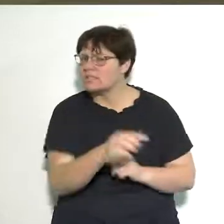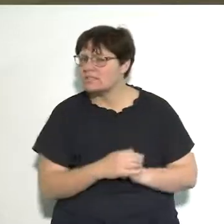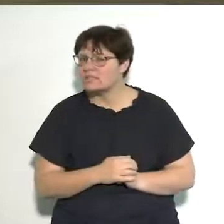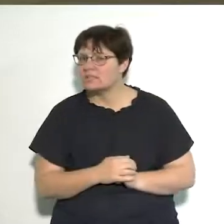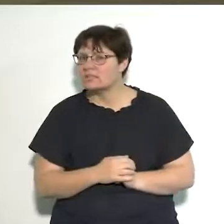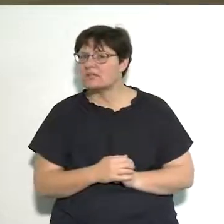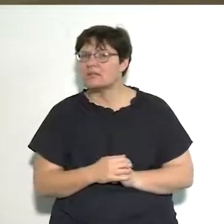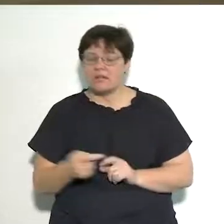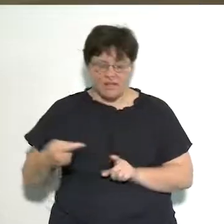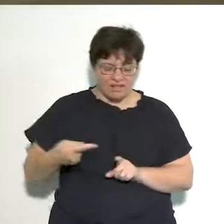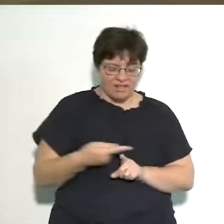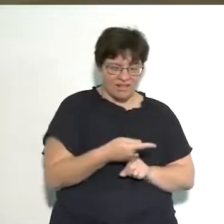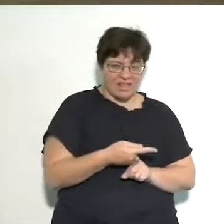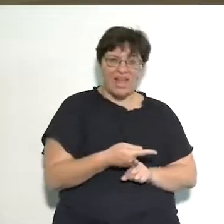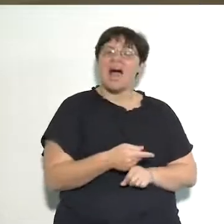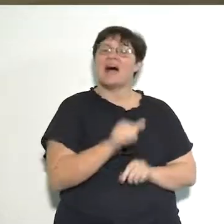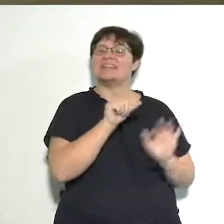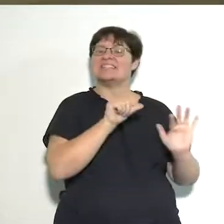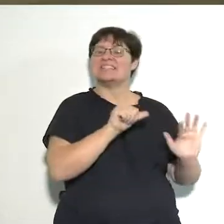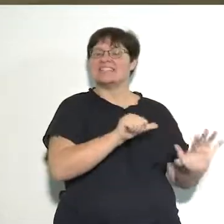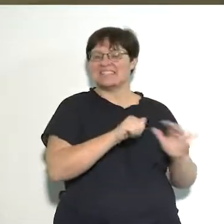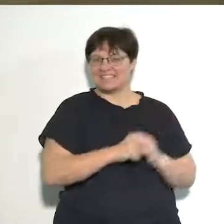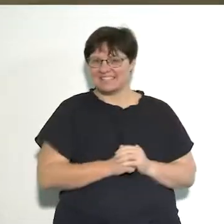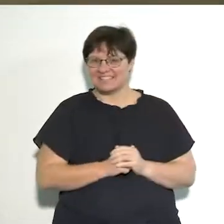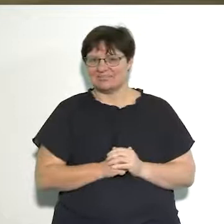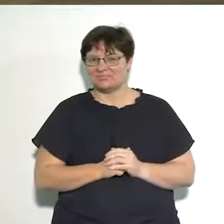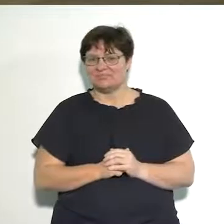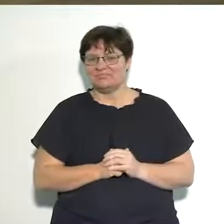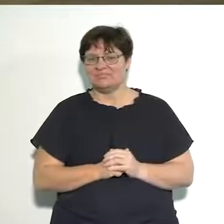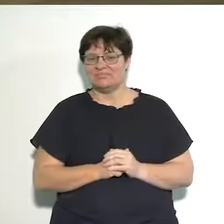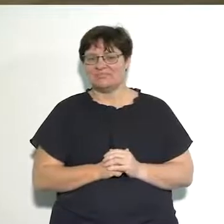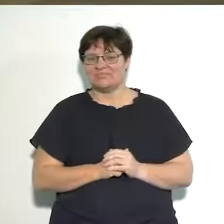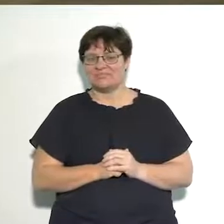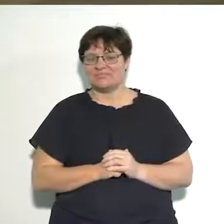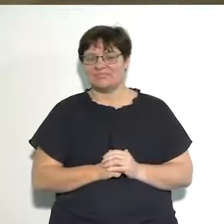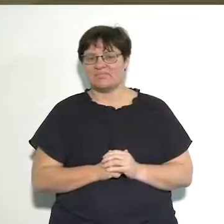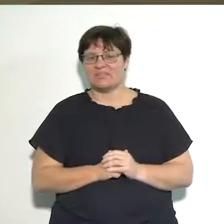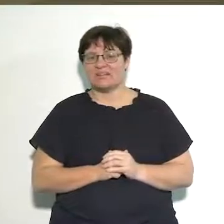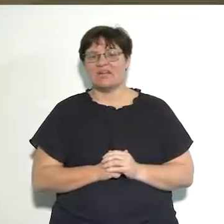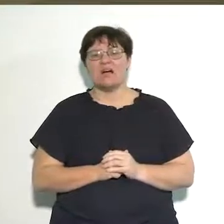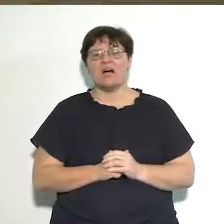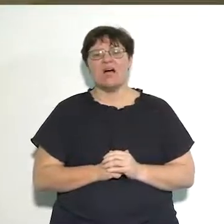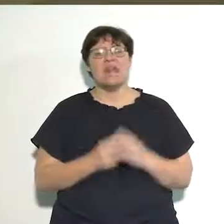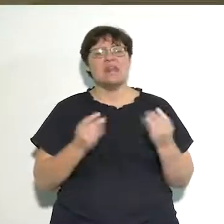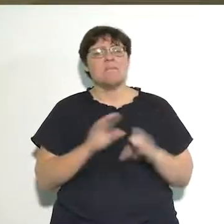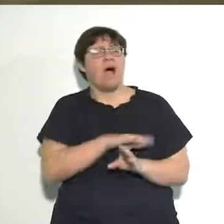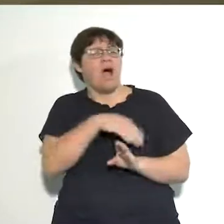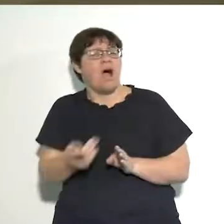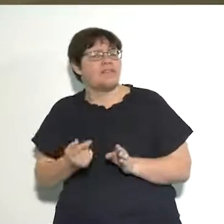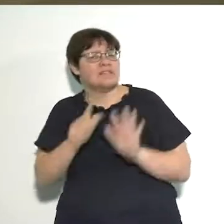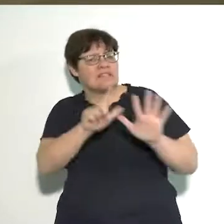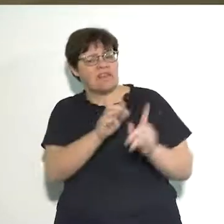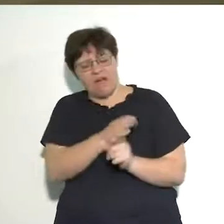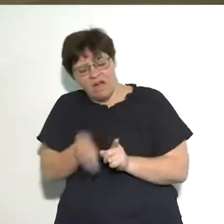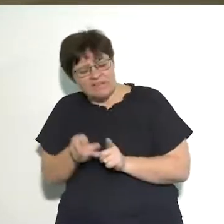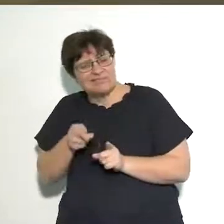before 7? And they would just click it this way, number 6. 6 comes before 7. What comes